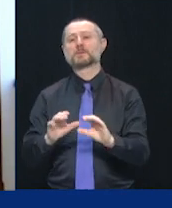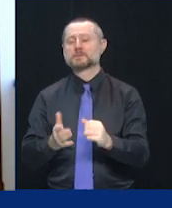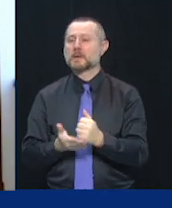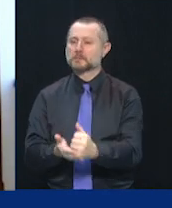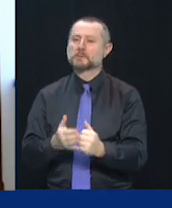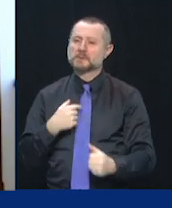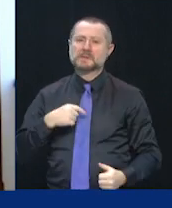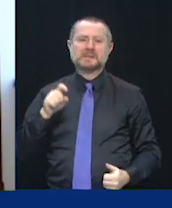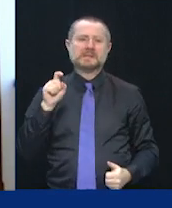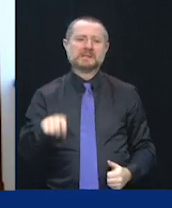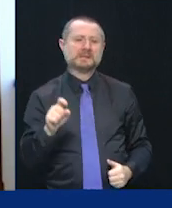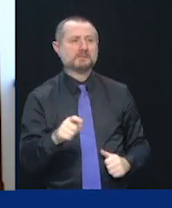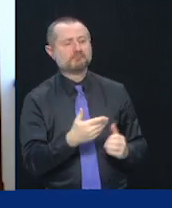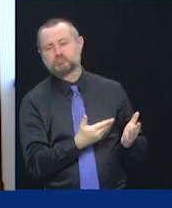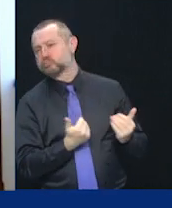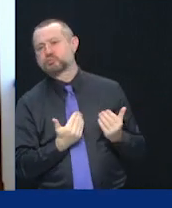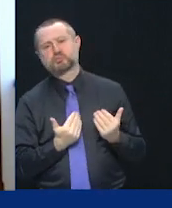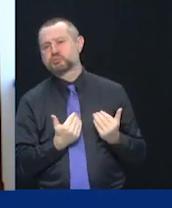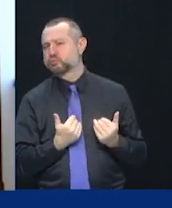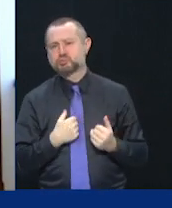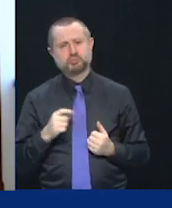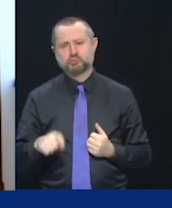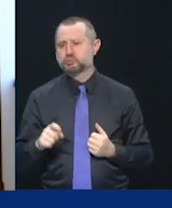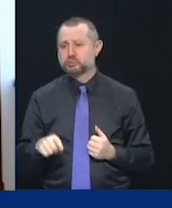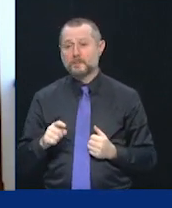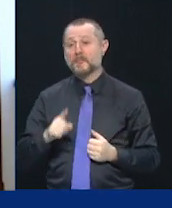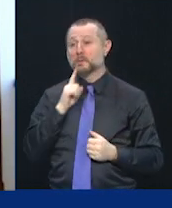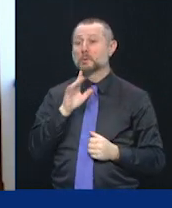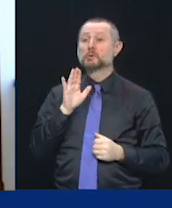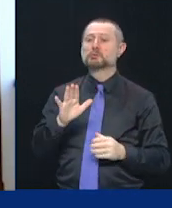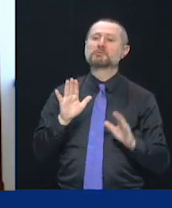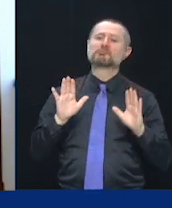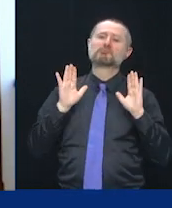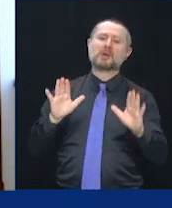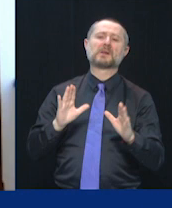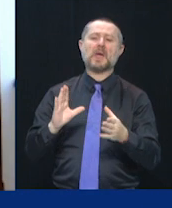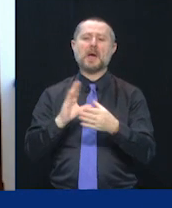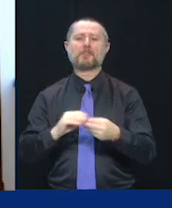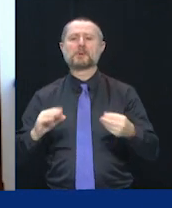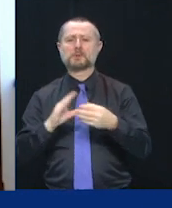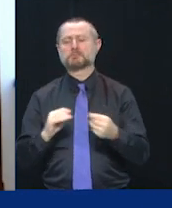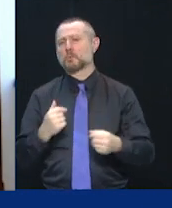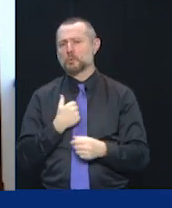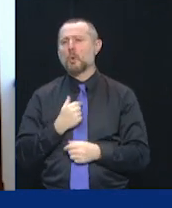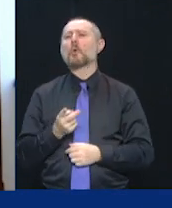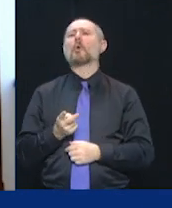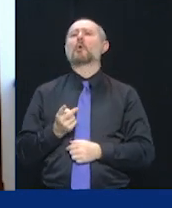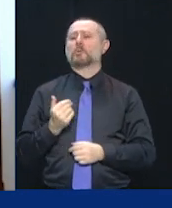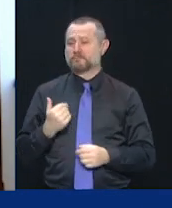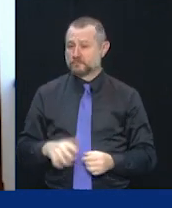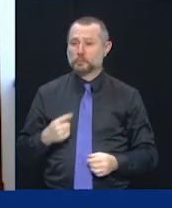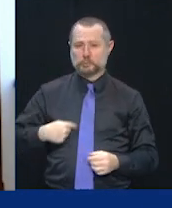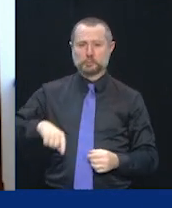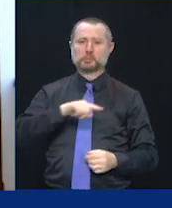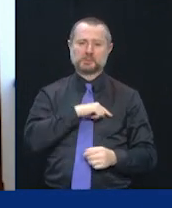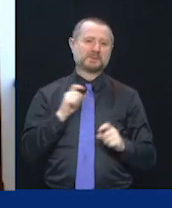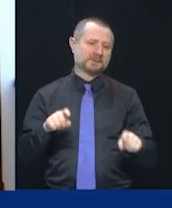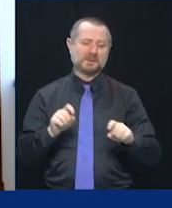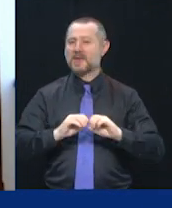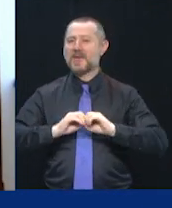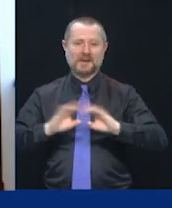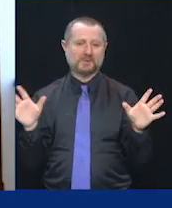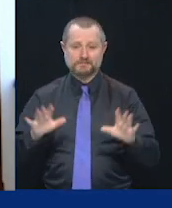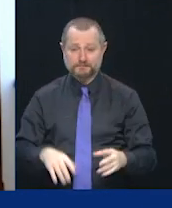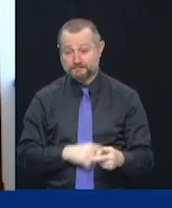I won't repeat your great comments in terms of not just the need, which is inarguable, but also the way that